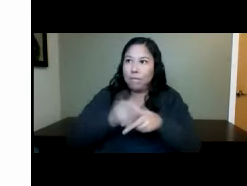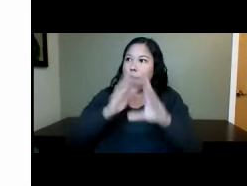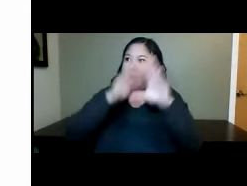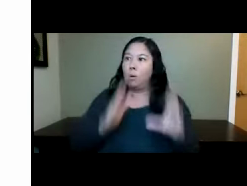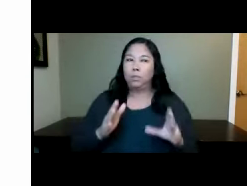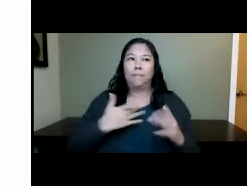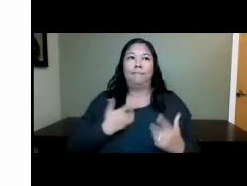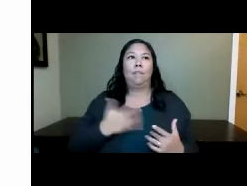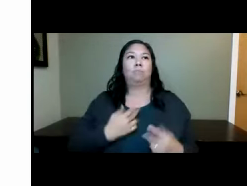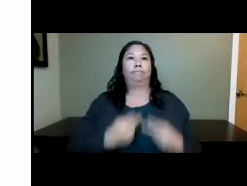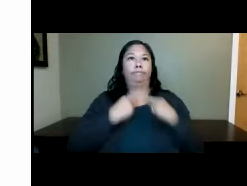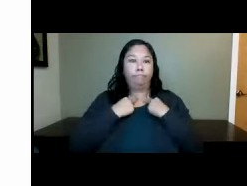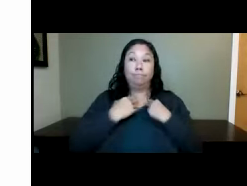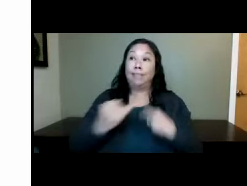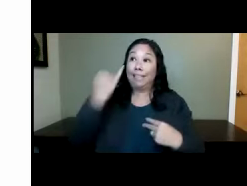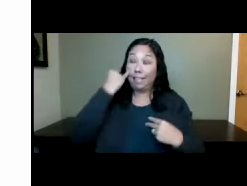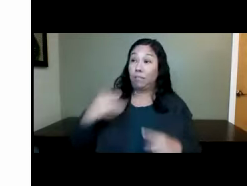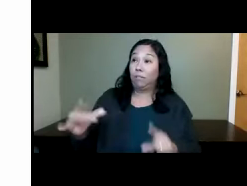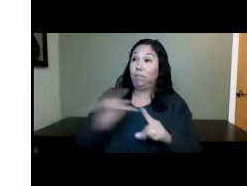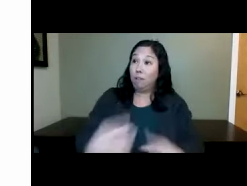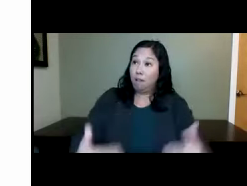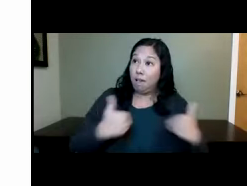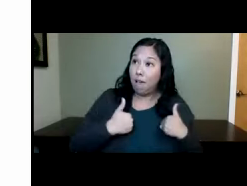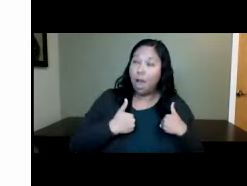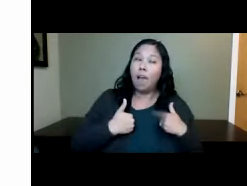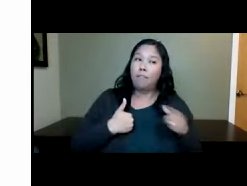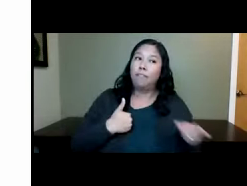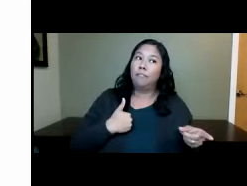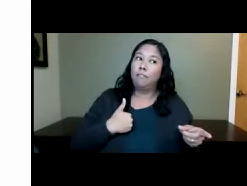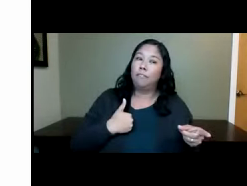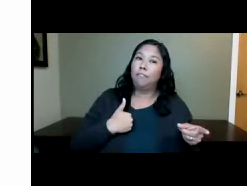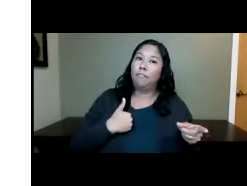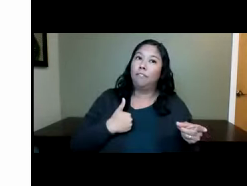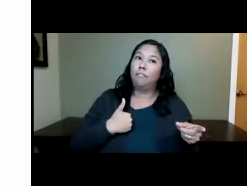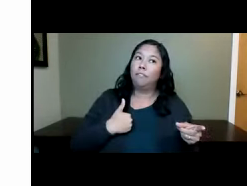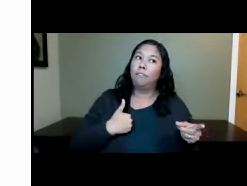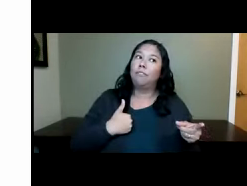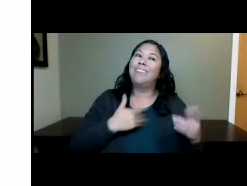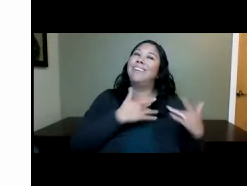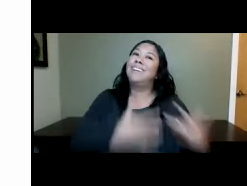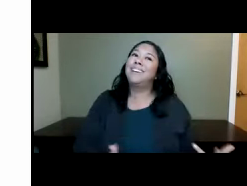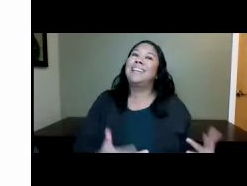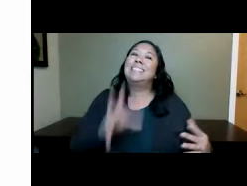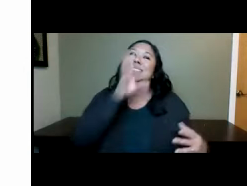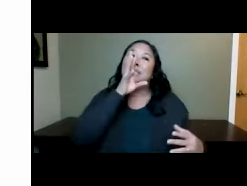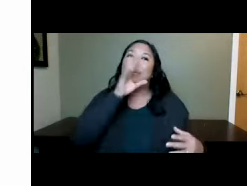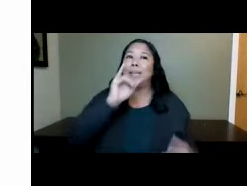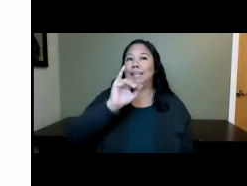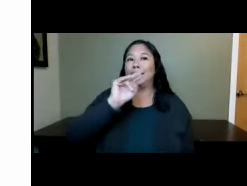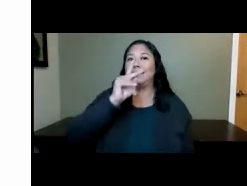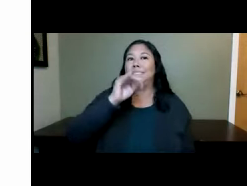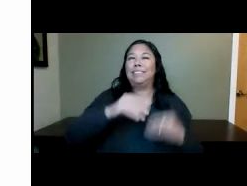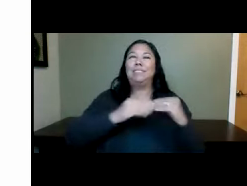And those who tested positive for COVID-19 were more likely to speak an indigenous language, not Spanish or